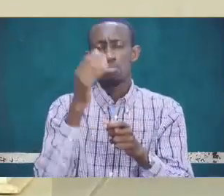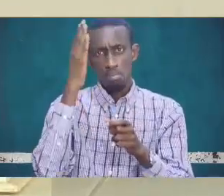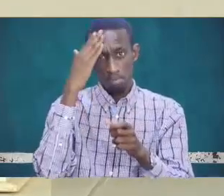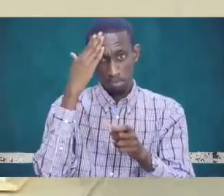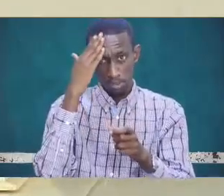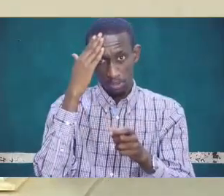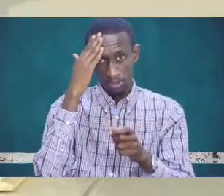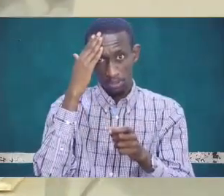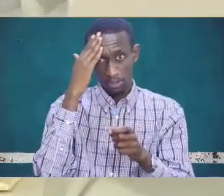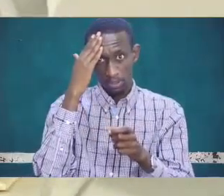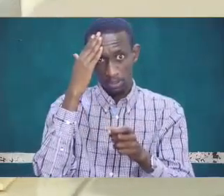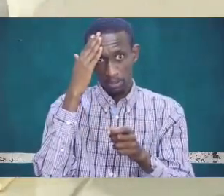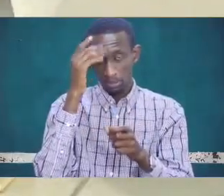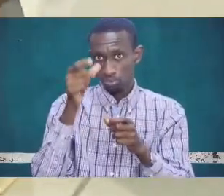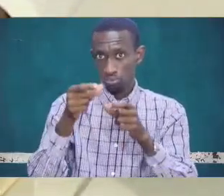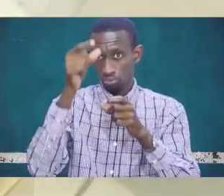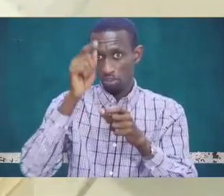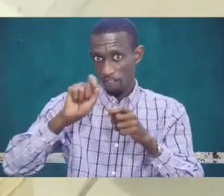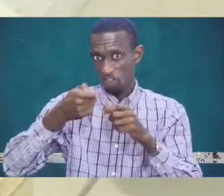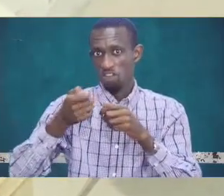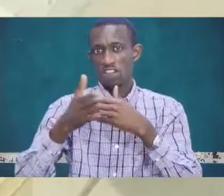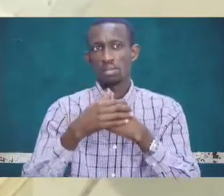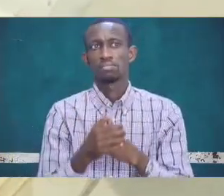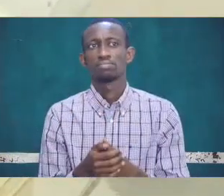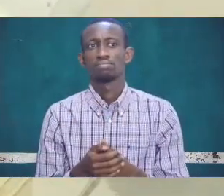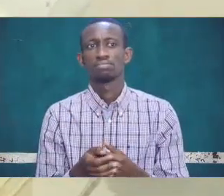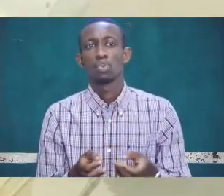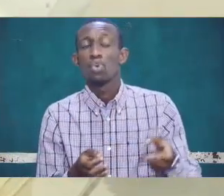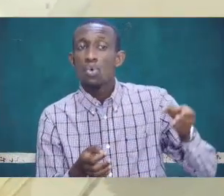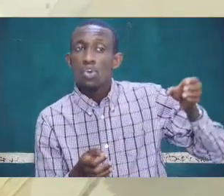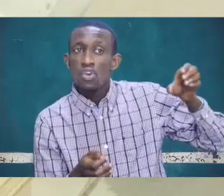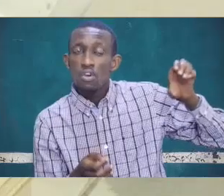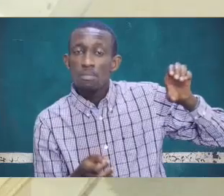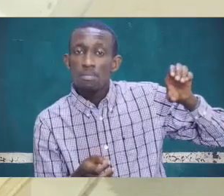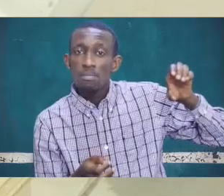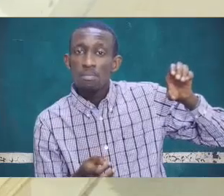that it doesn't pass through. So you are adding the oil,